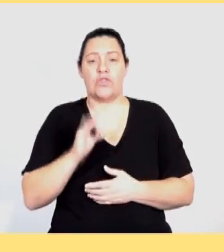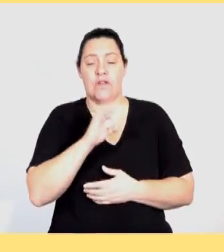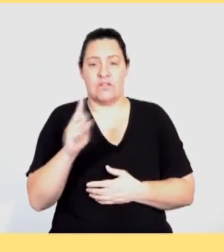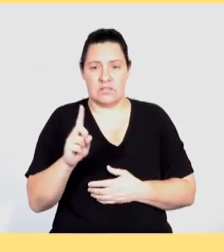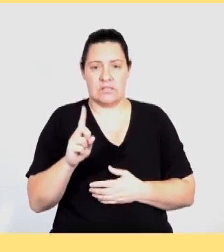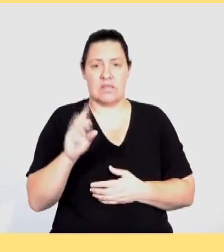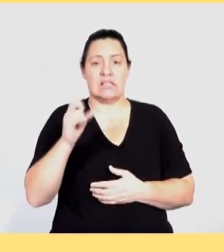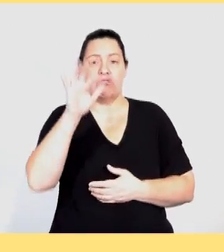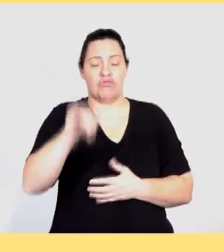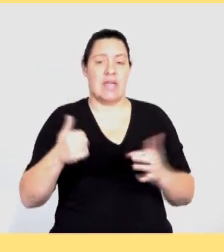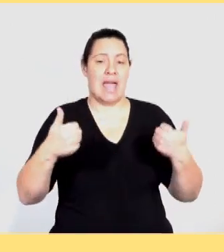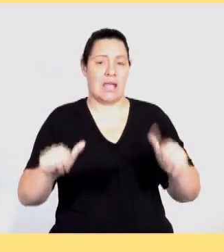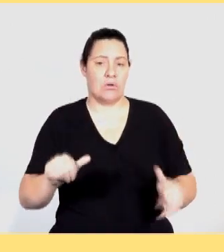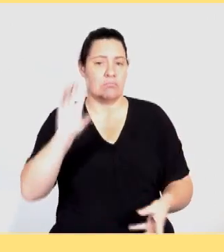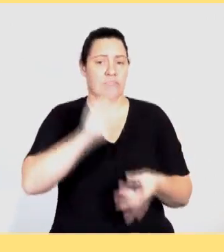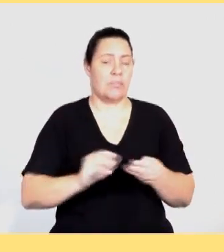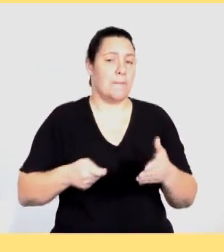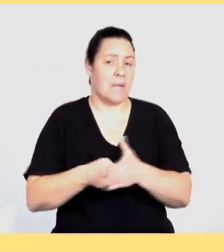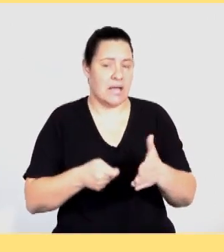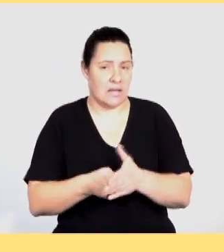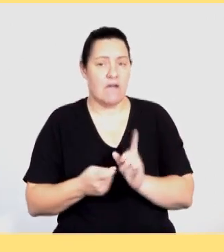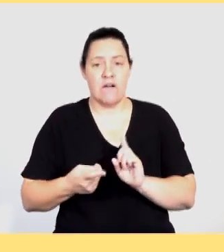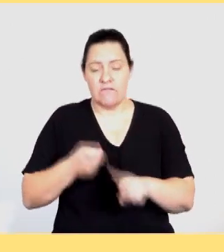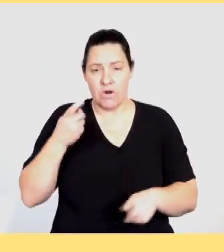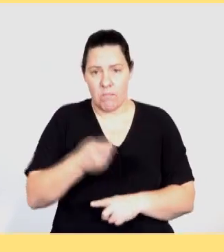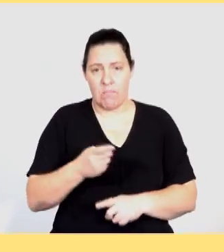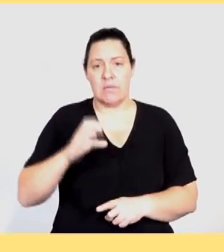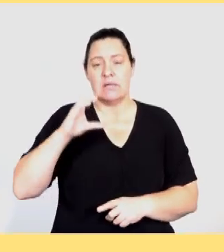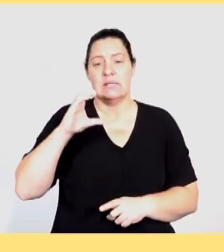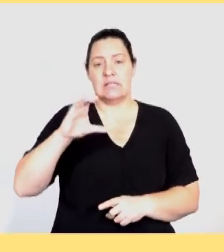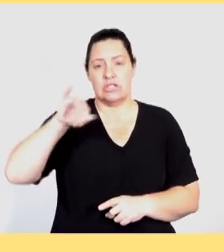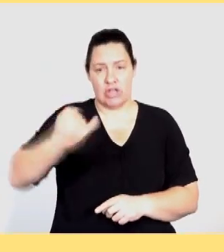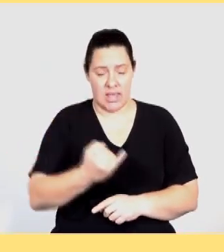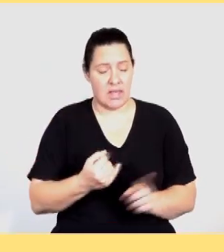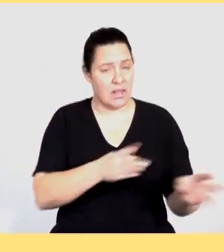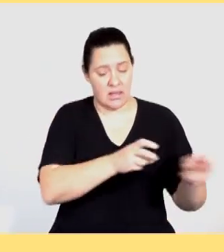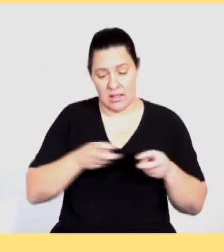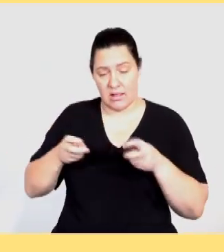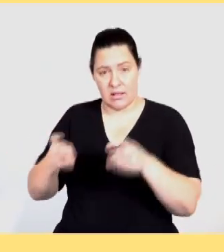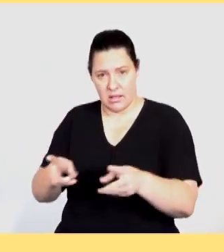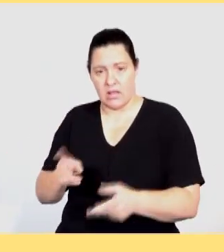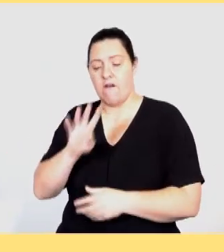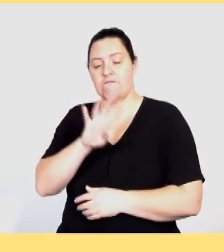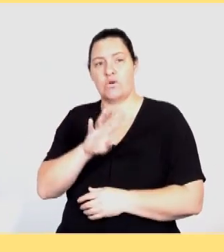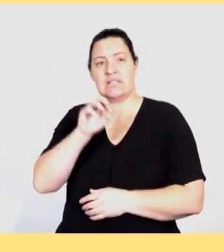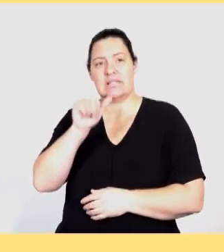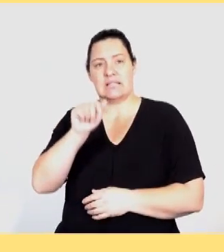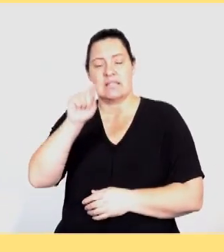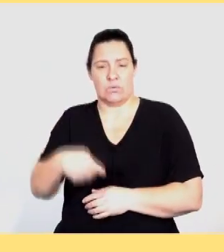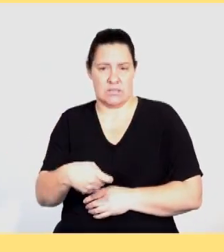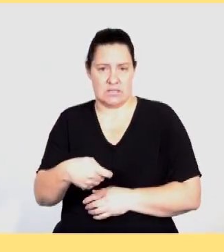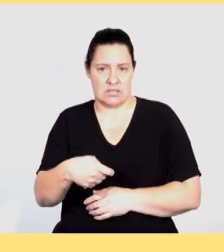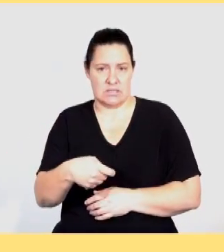31st, sundry accounts, total purchases from the CJ. How much is that?